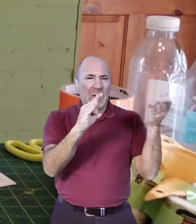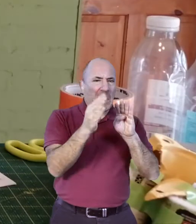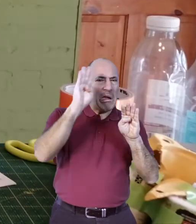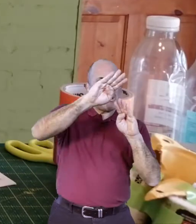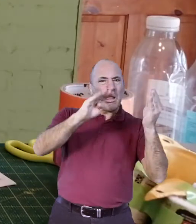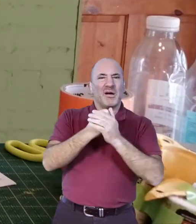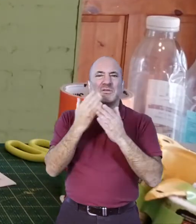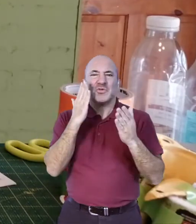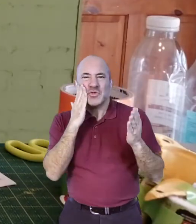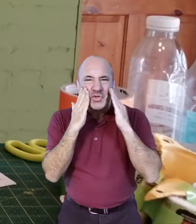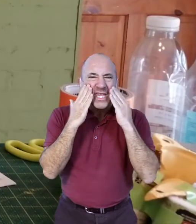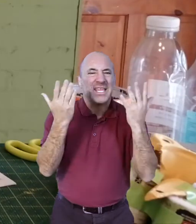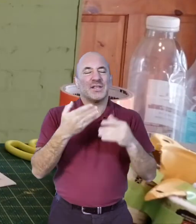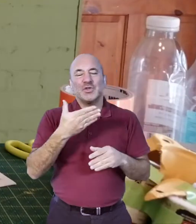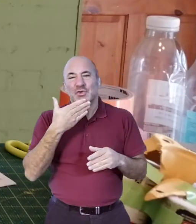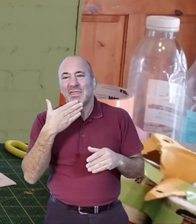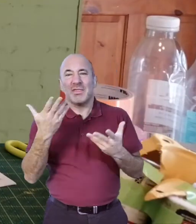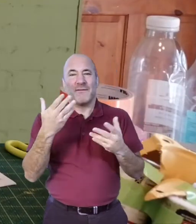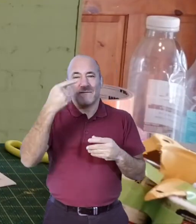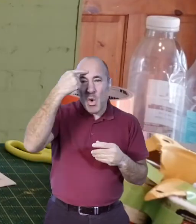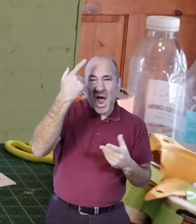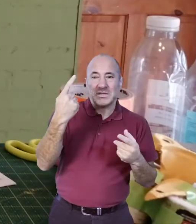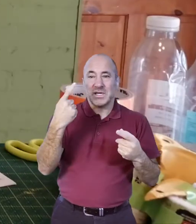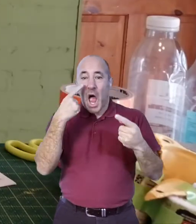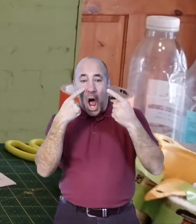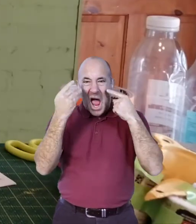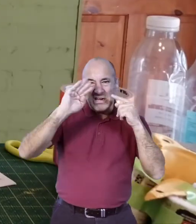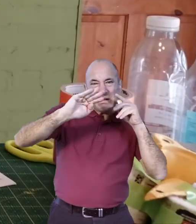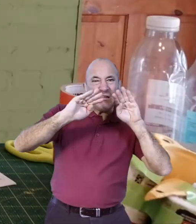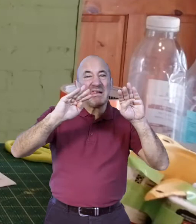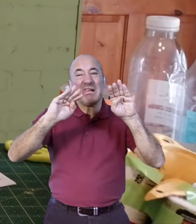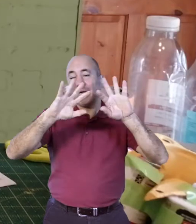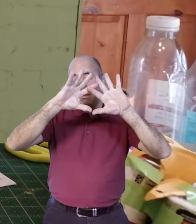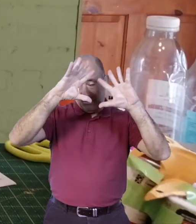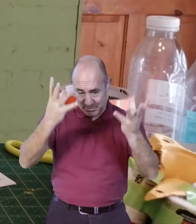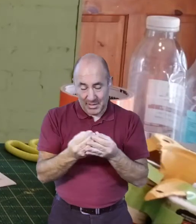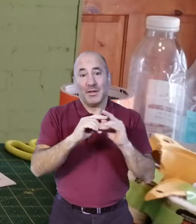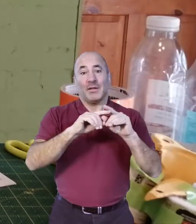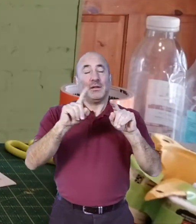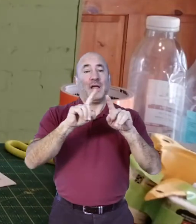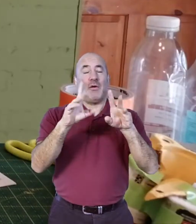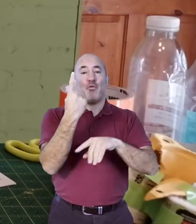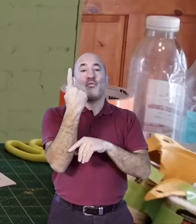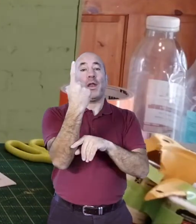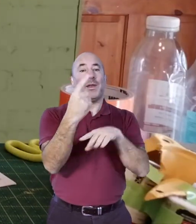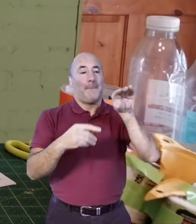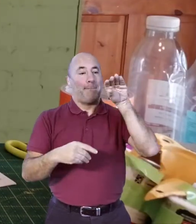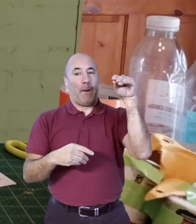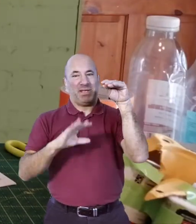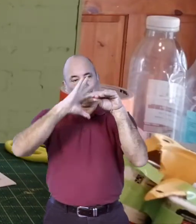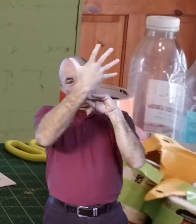metal all over his cheeks, chin, forehead, eyes, and it all comes